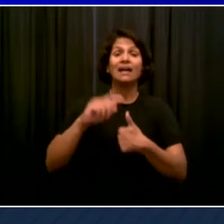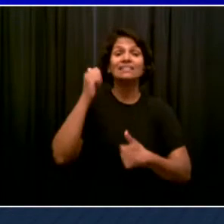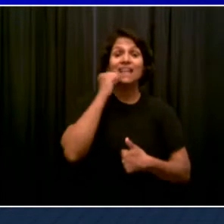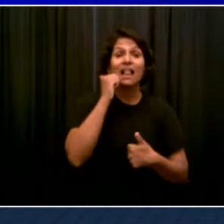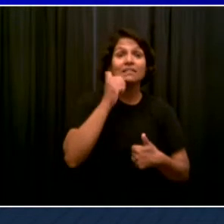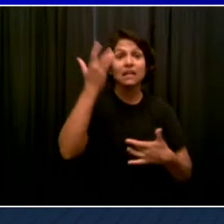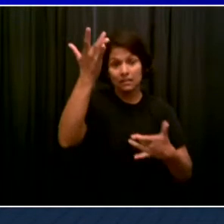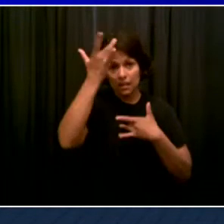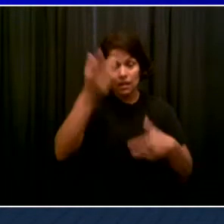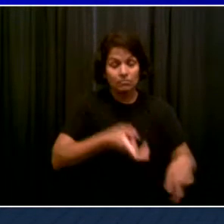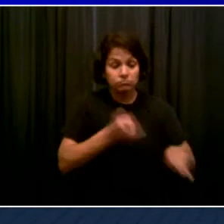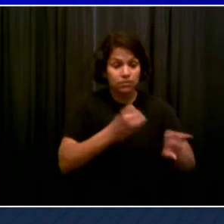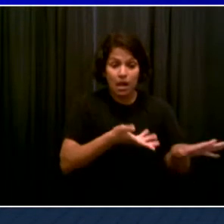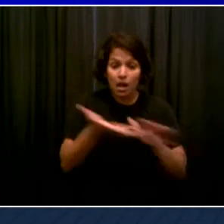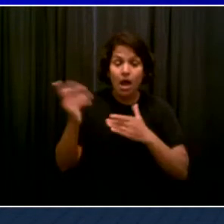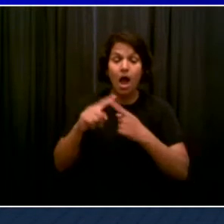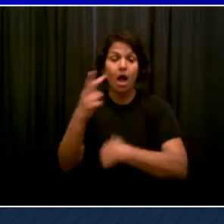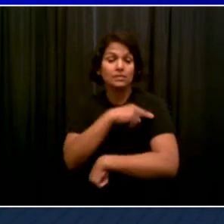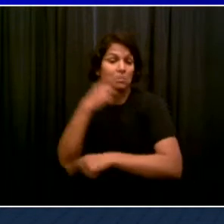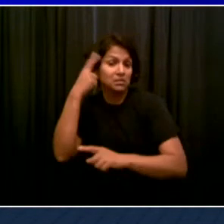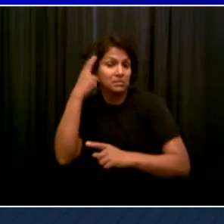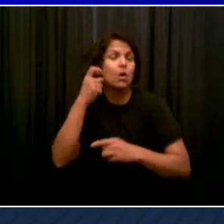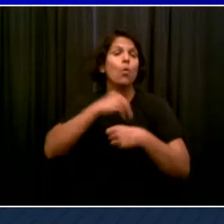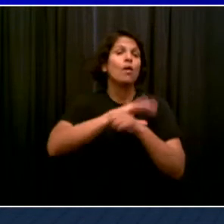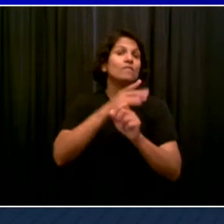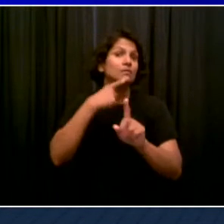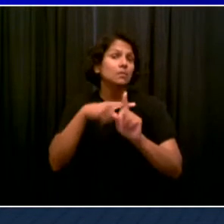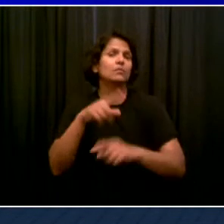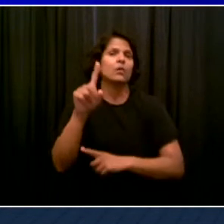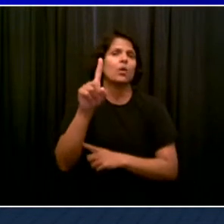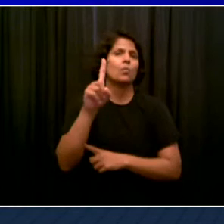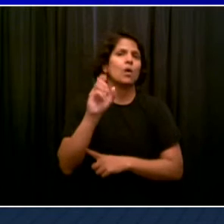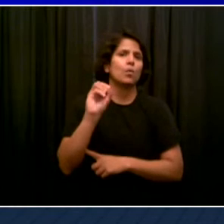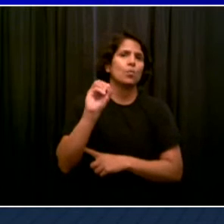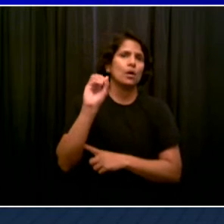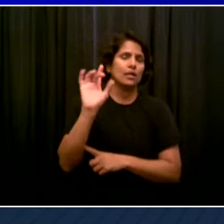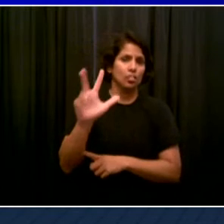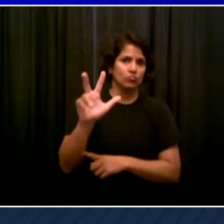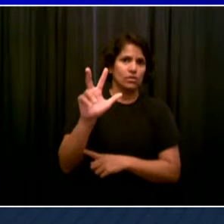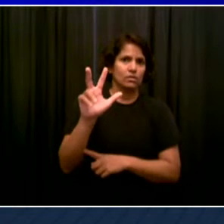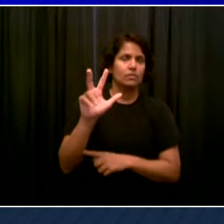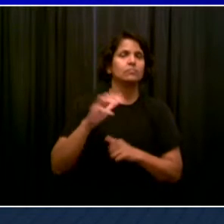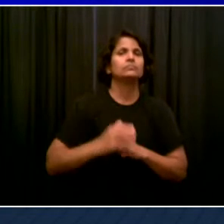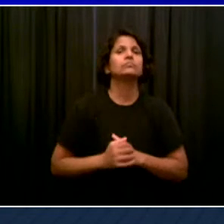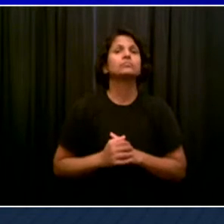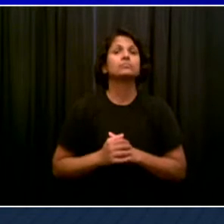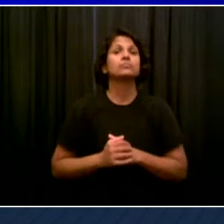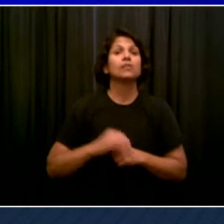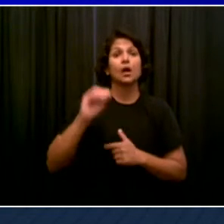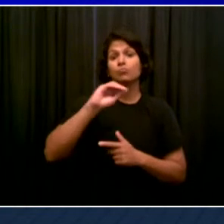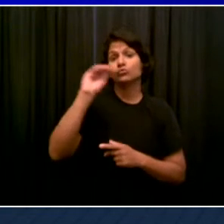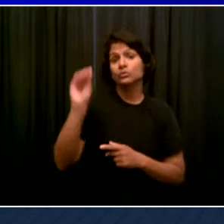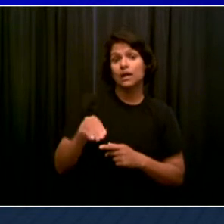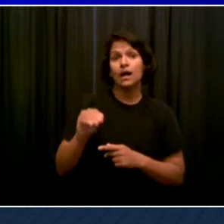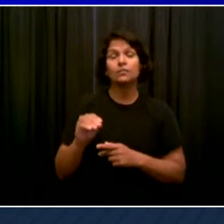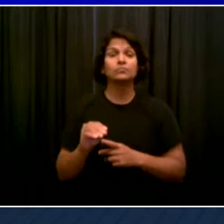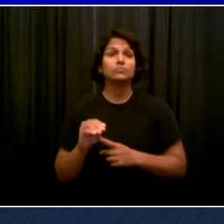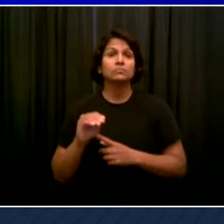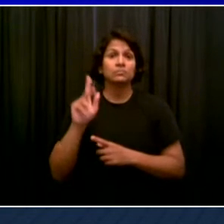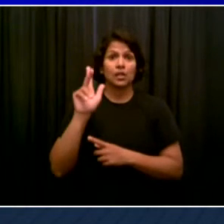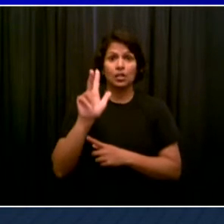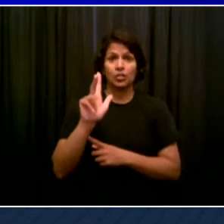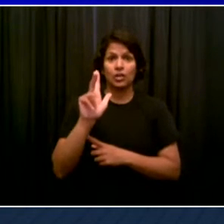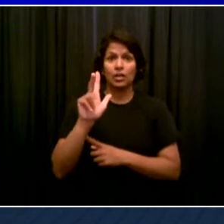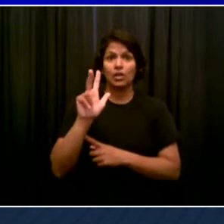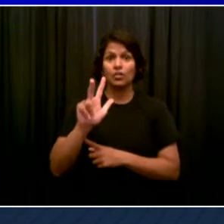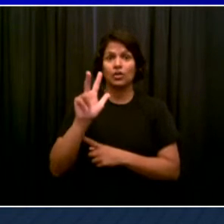suspected COVID-19. Today's report is 103 patients. Confirmed positivity level 33.64%. Hospitalization